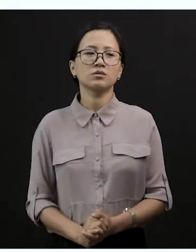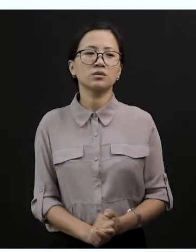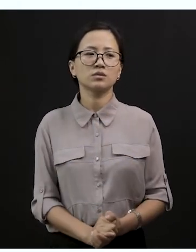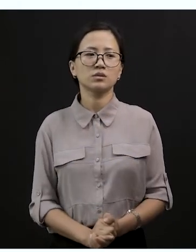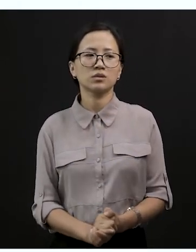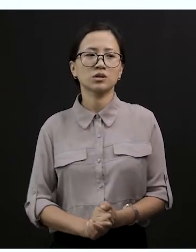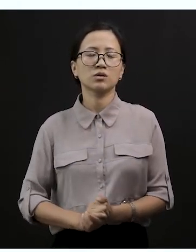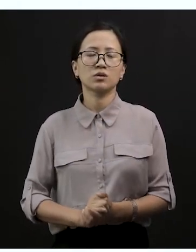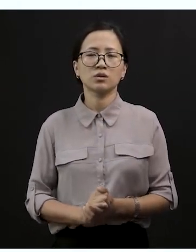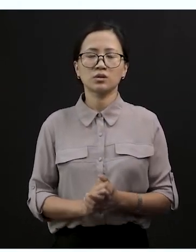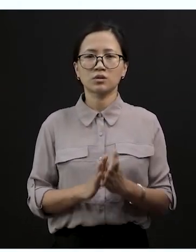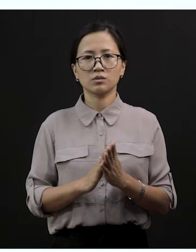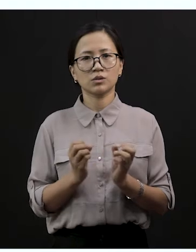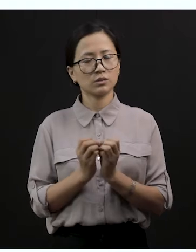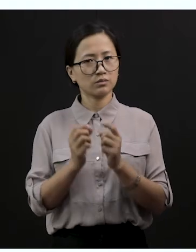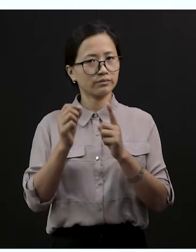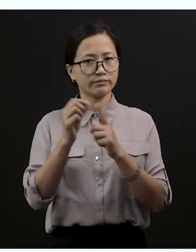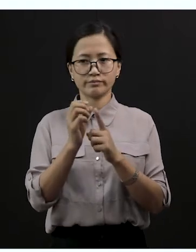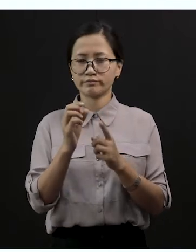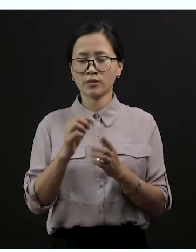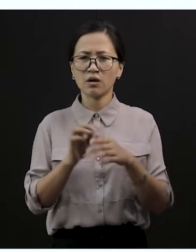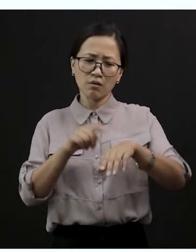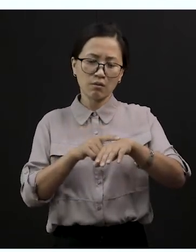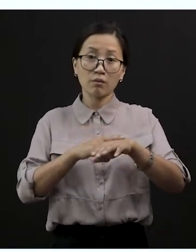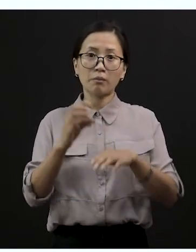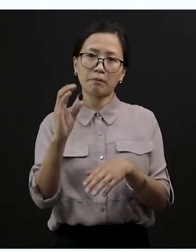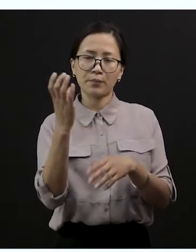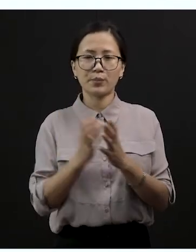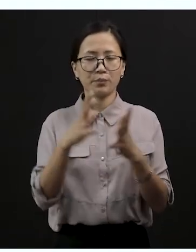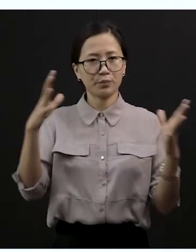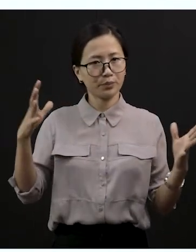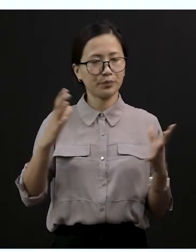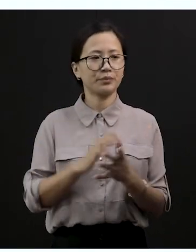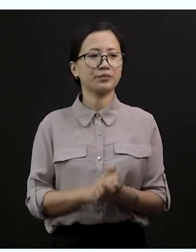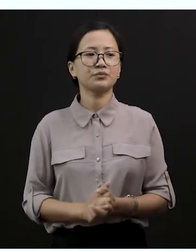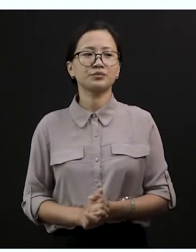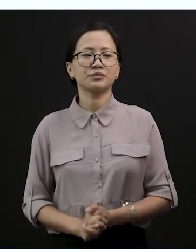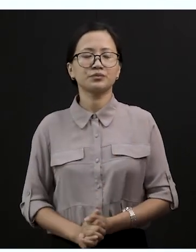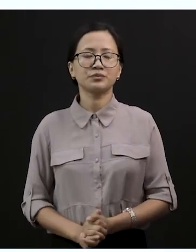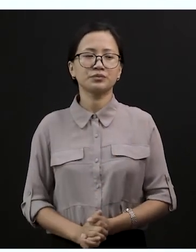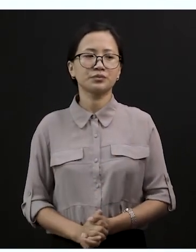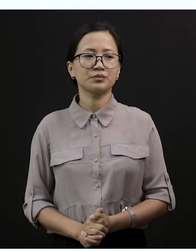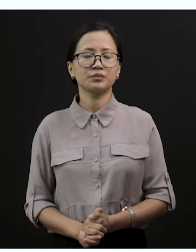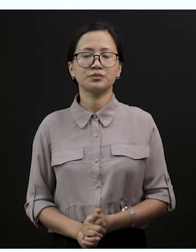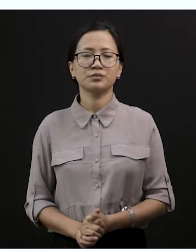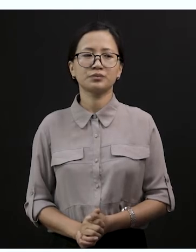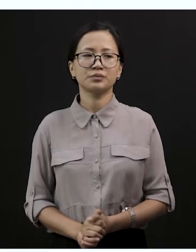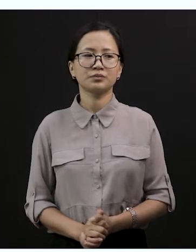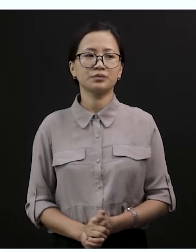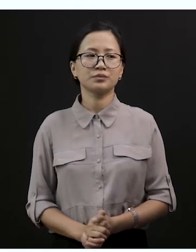es, it becomes potatoes. That is plural. Here there is without the es. See,